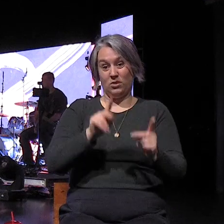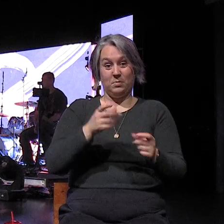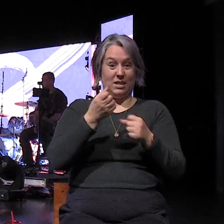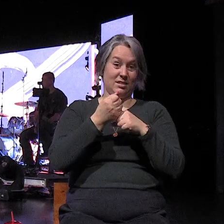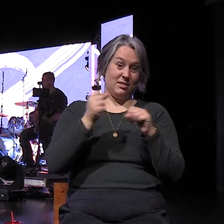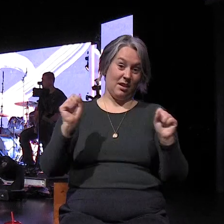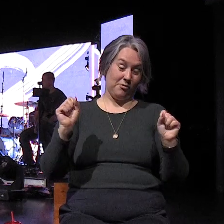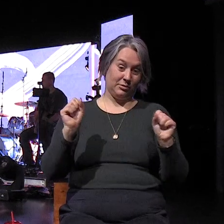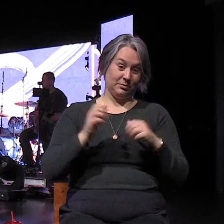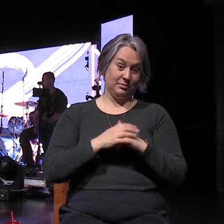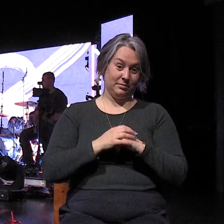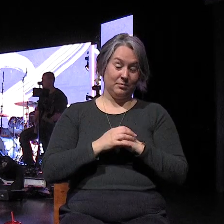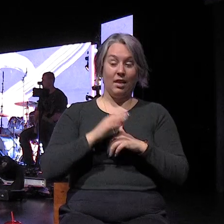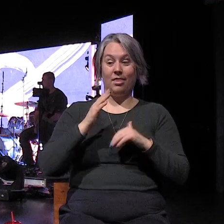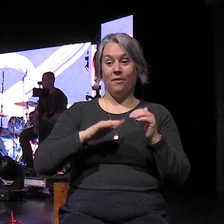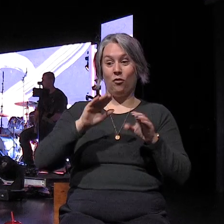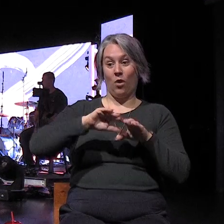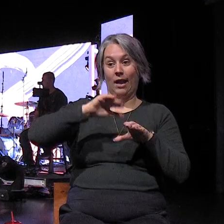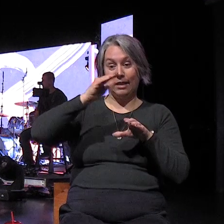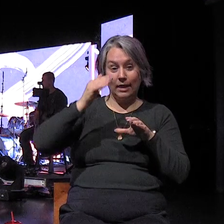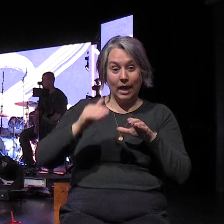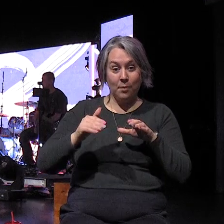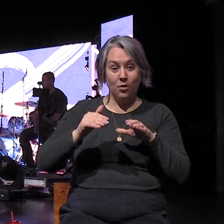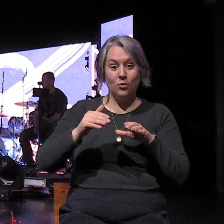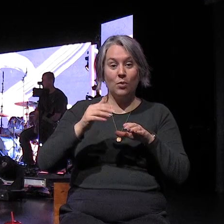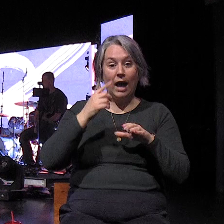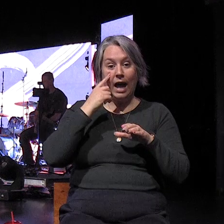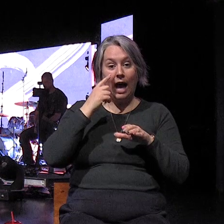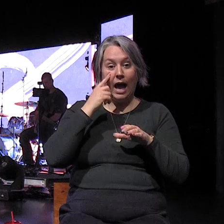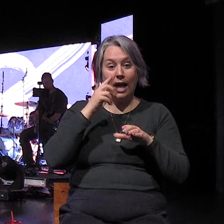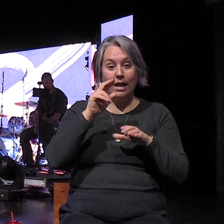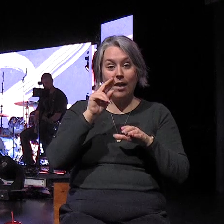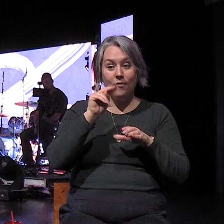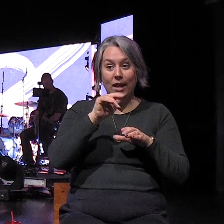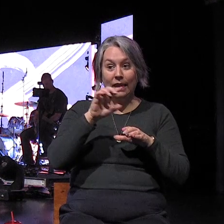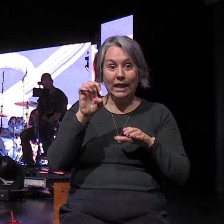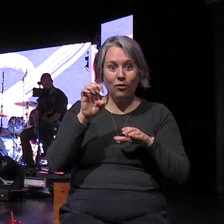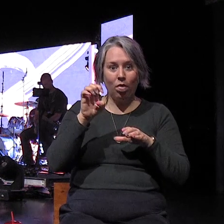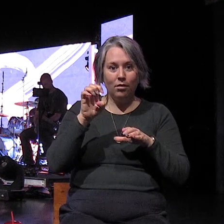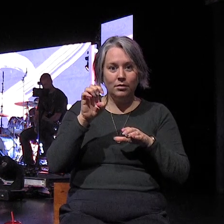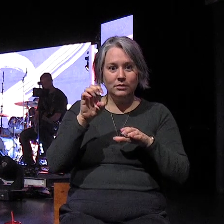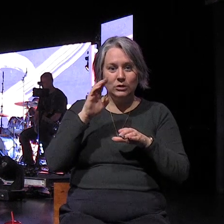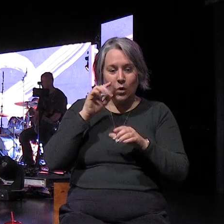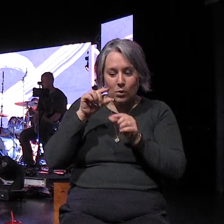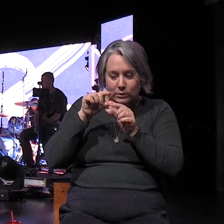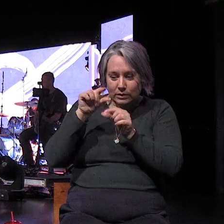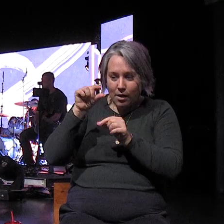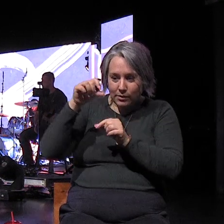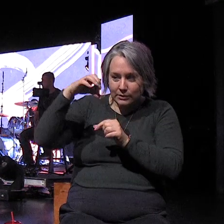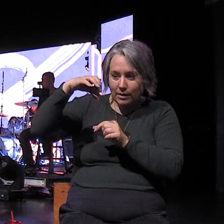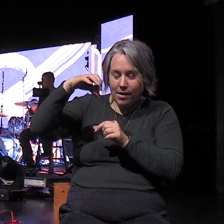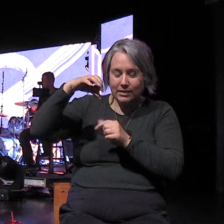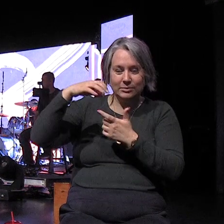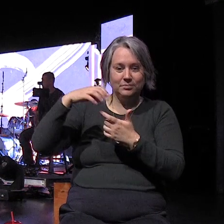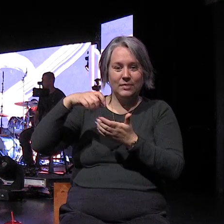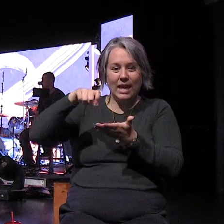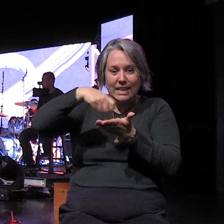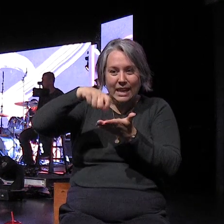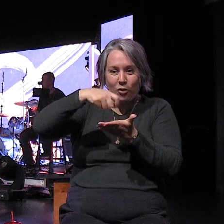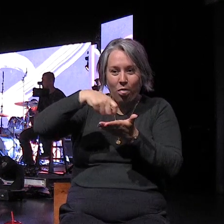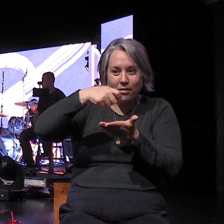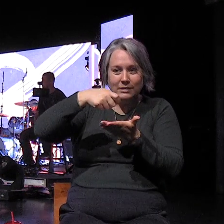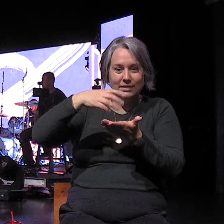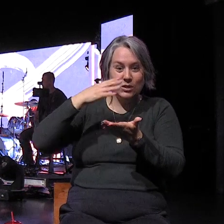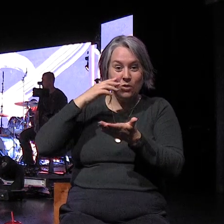person to be saved than for a camel to go through the eye of a needle. Jesus used this hyperbole to make it